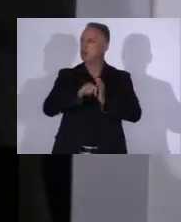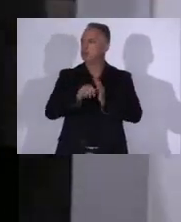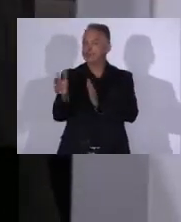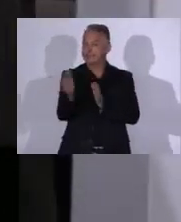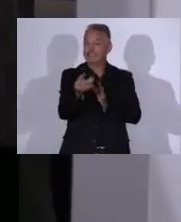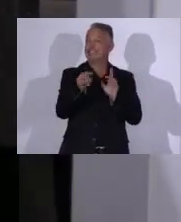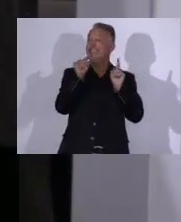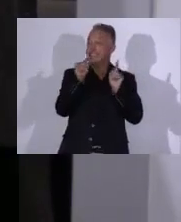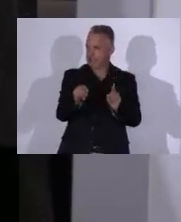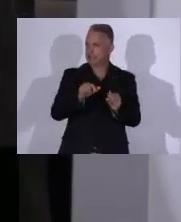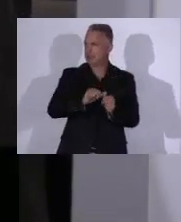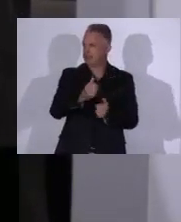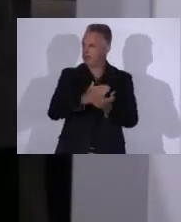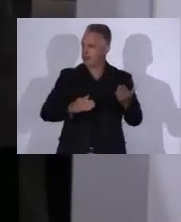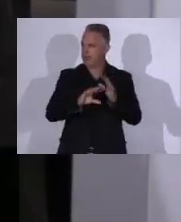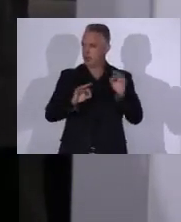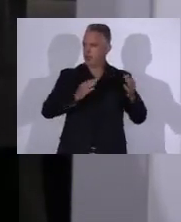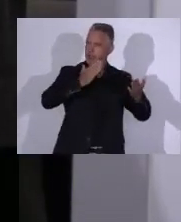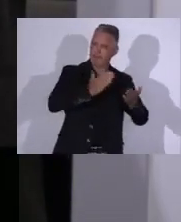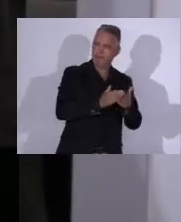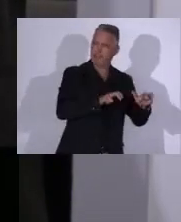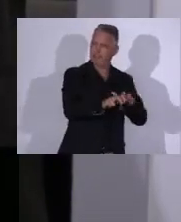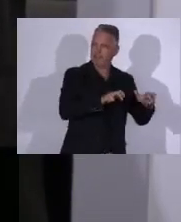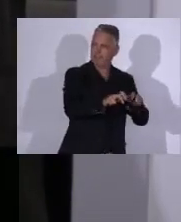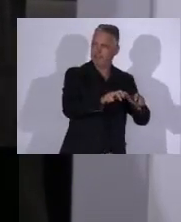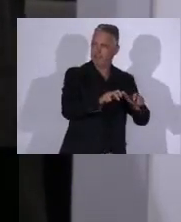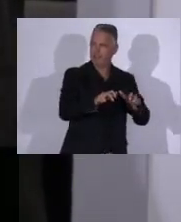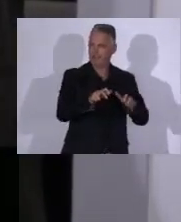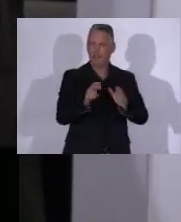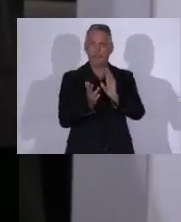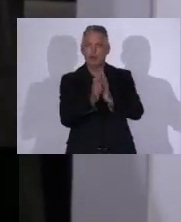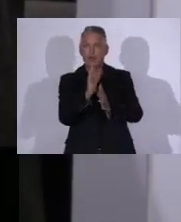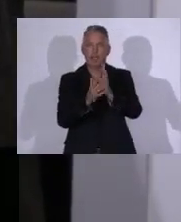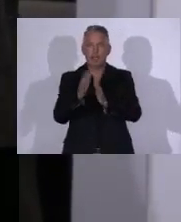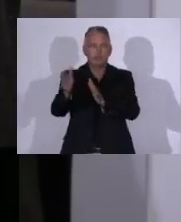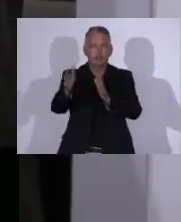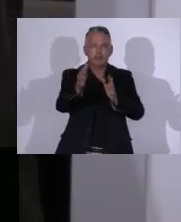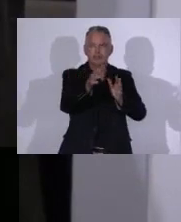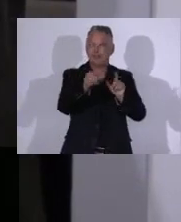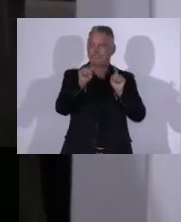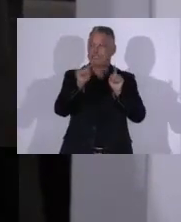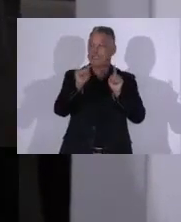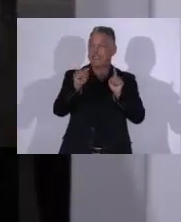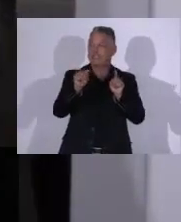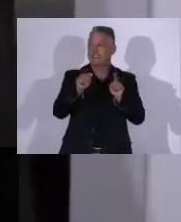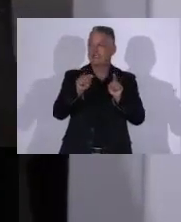between everybody. And I guess you guys have the same sort of campfire, just chill time, where everyone just